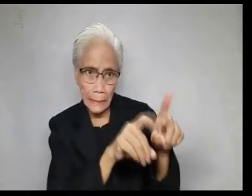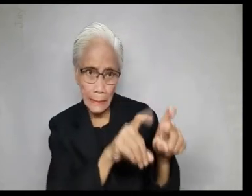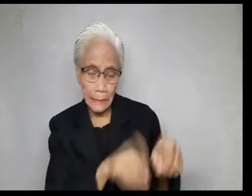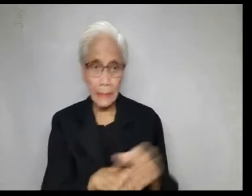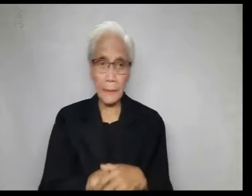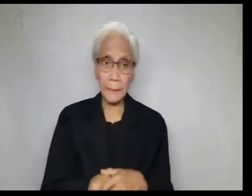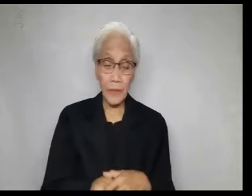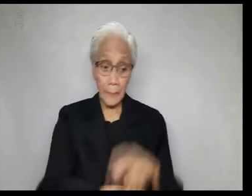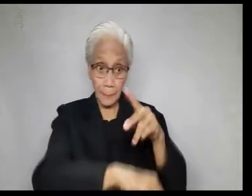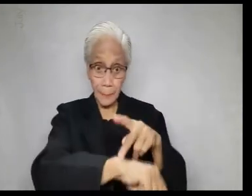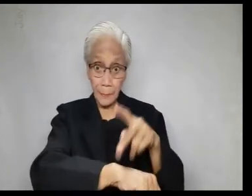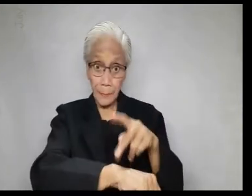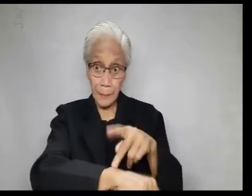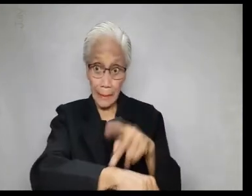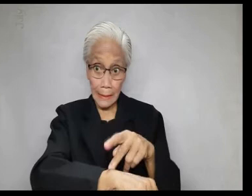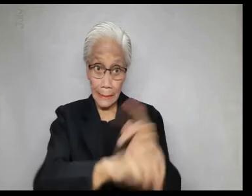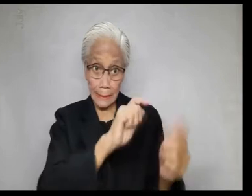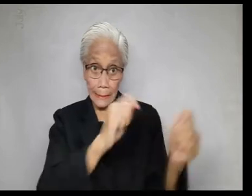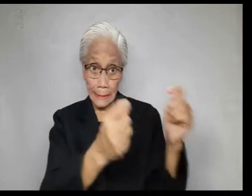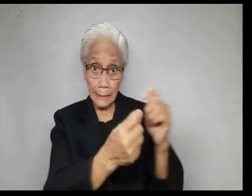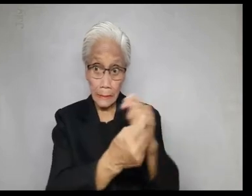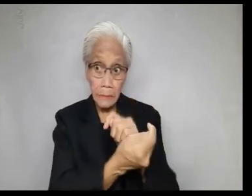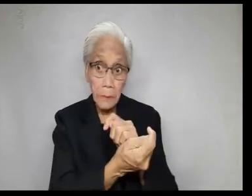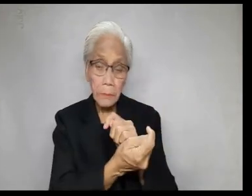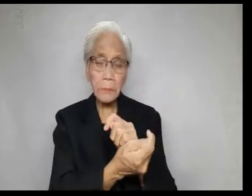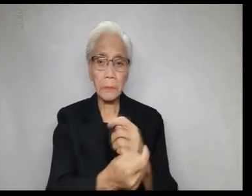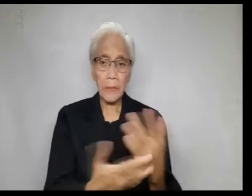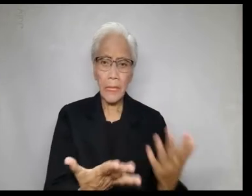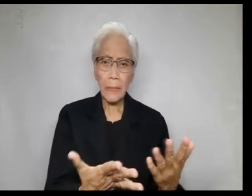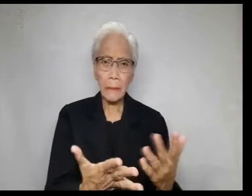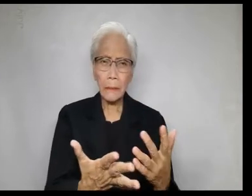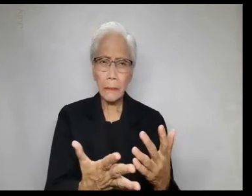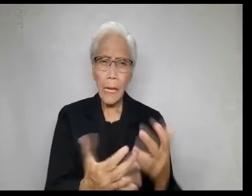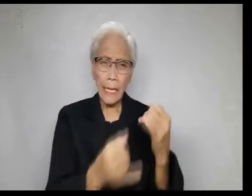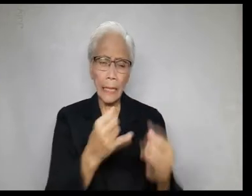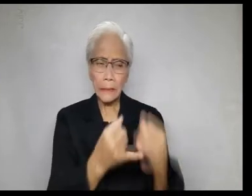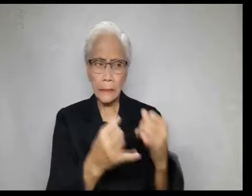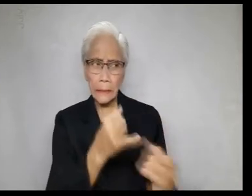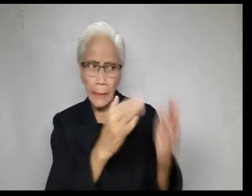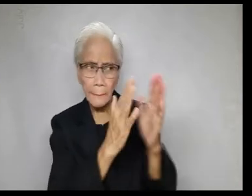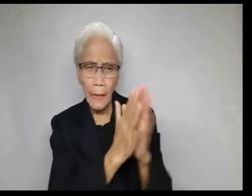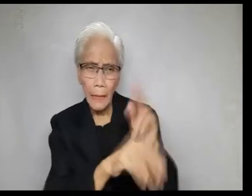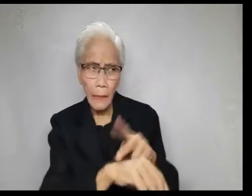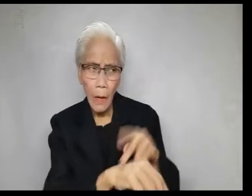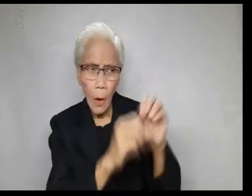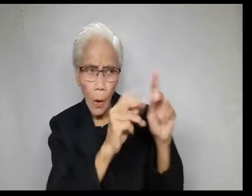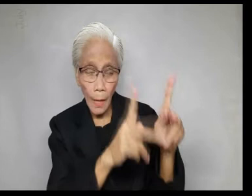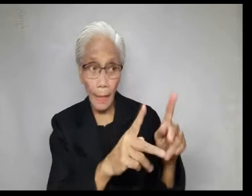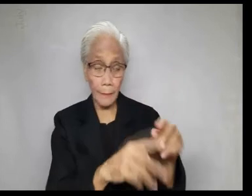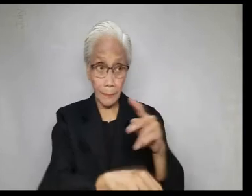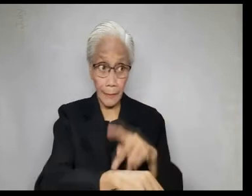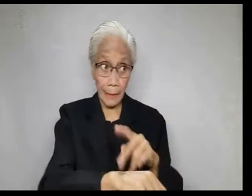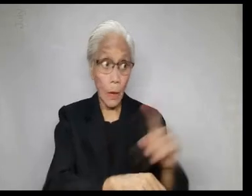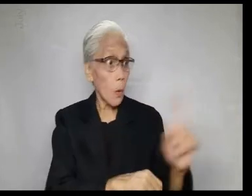by asking him, "Simon Yona, philes me." Translated freely into English, Jesus finally seemed to ask